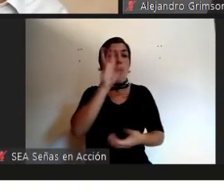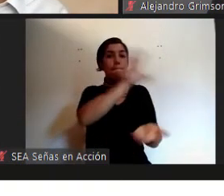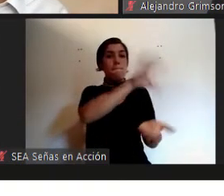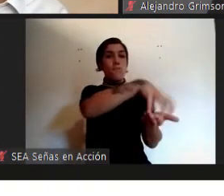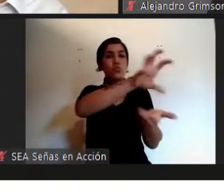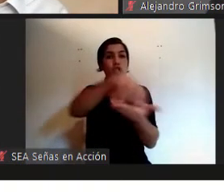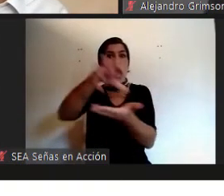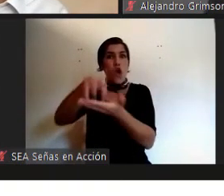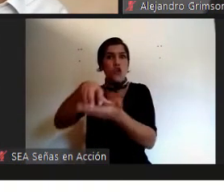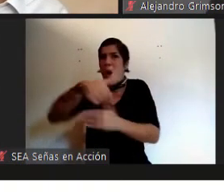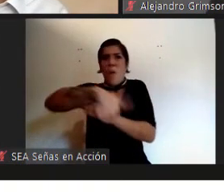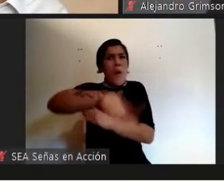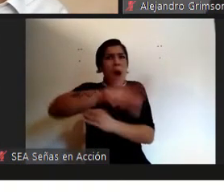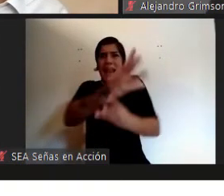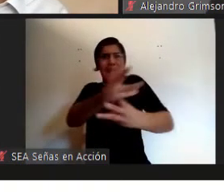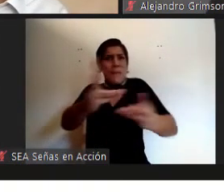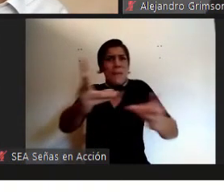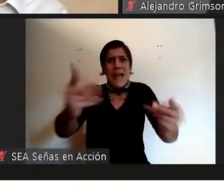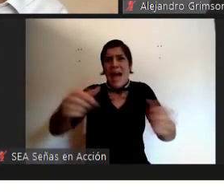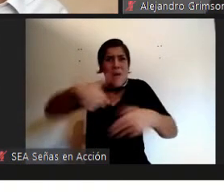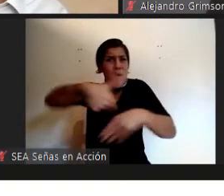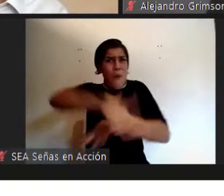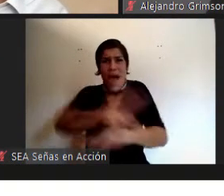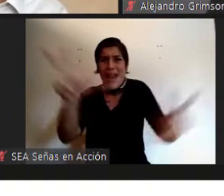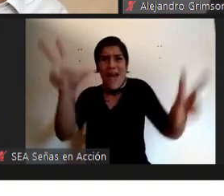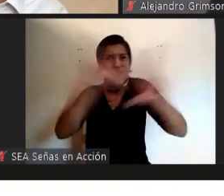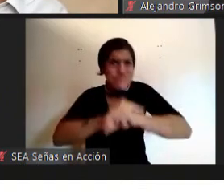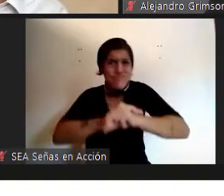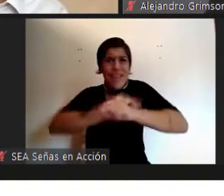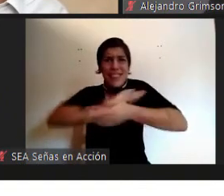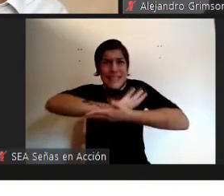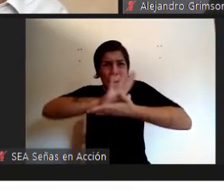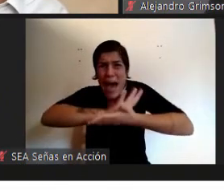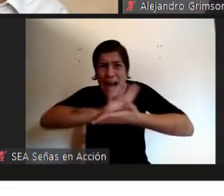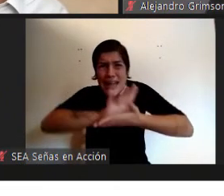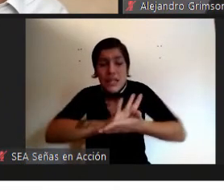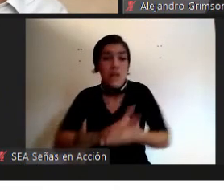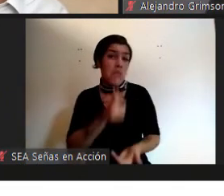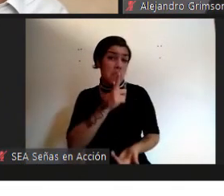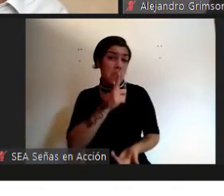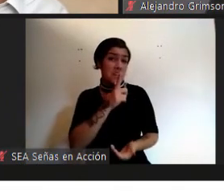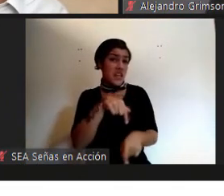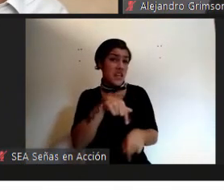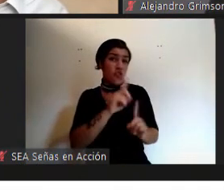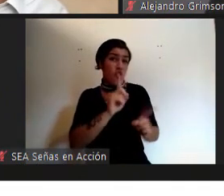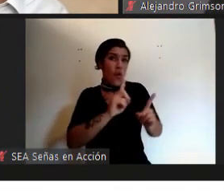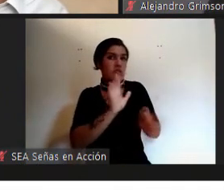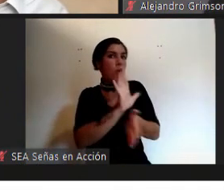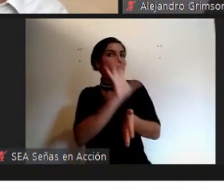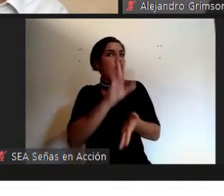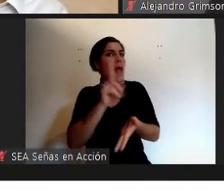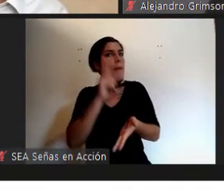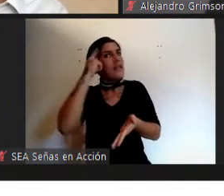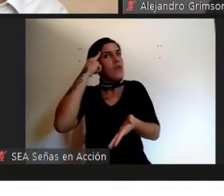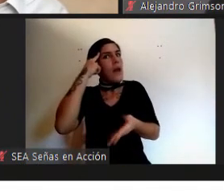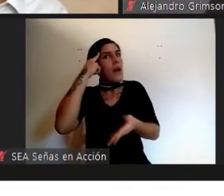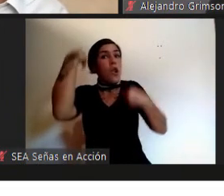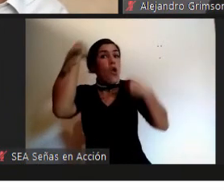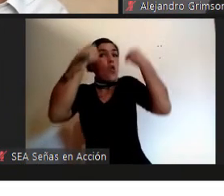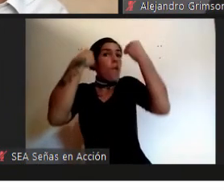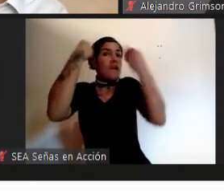a statement, a theoretical statement. Last time, the International Council of